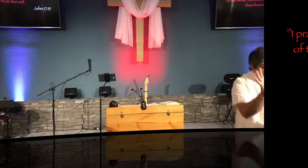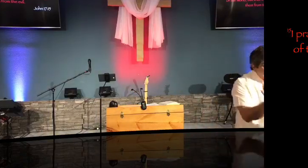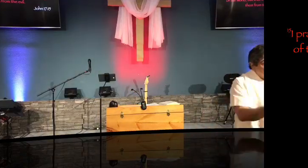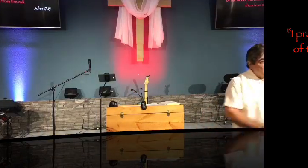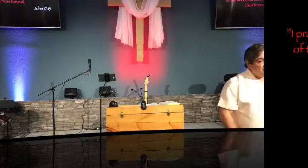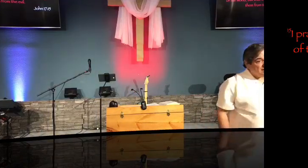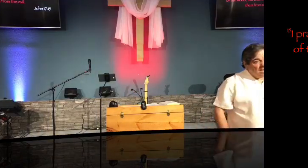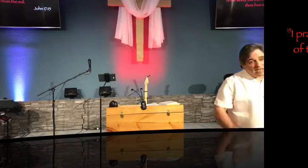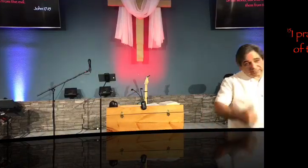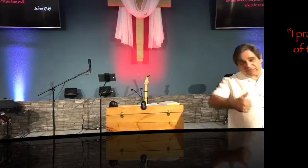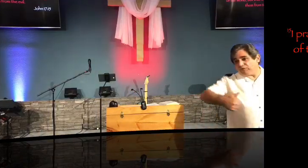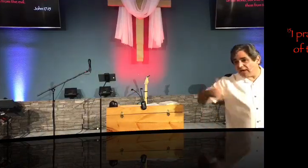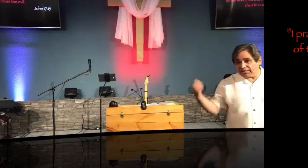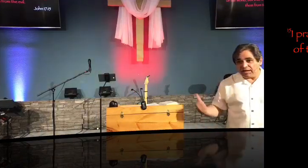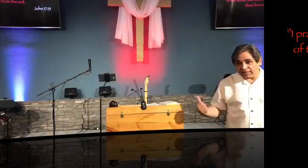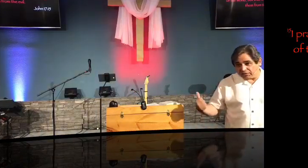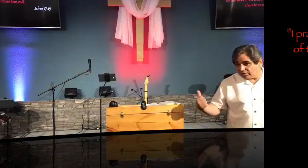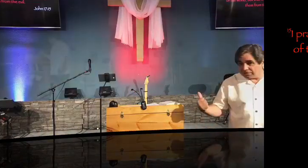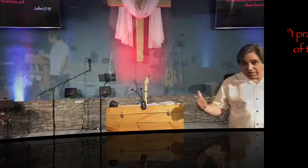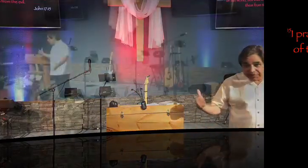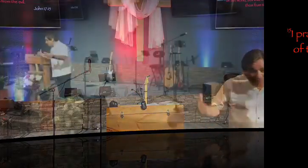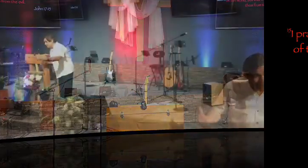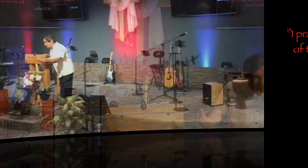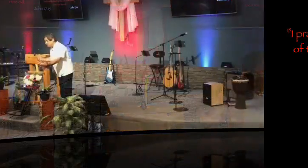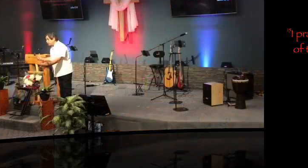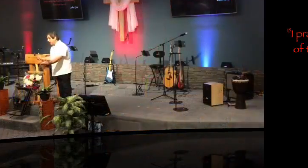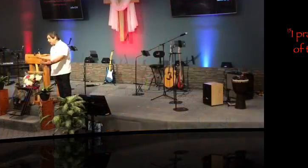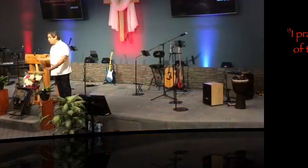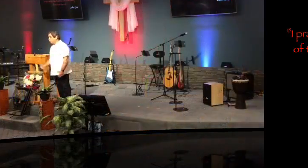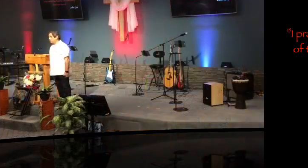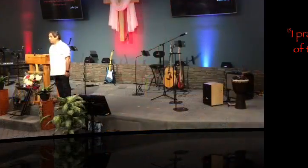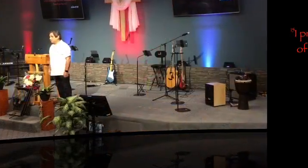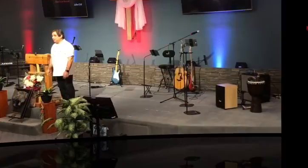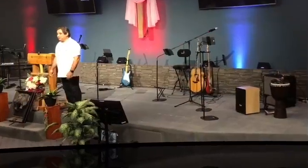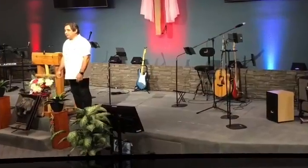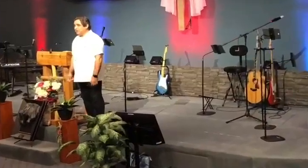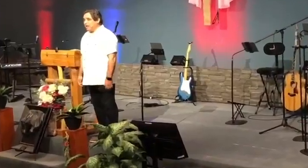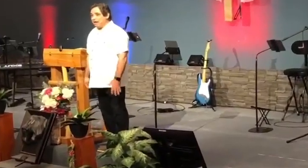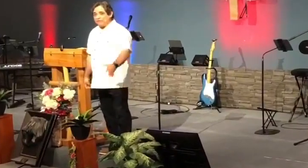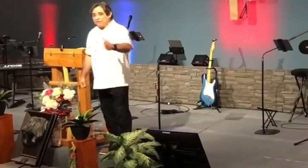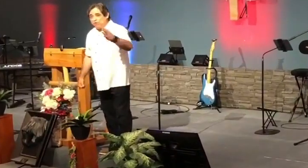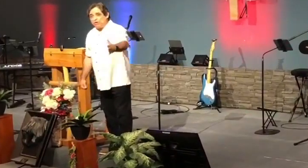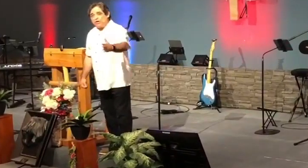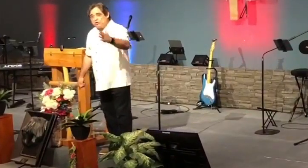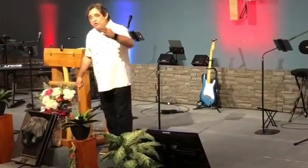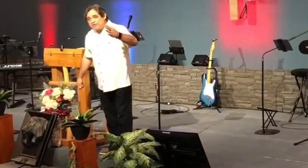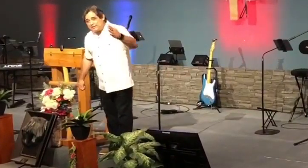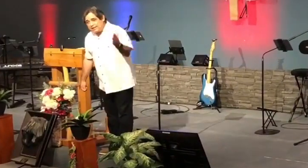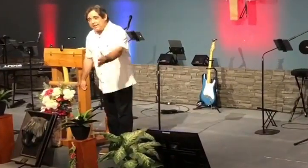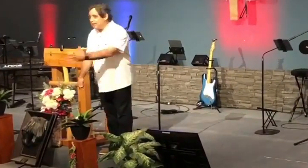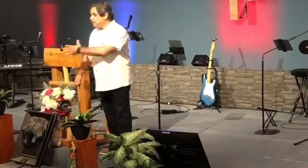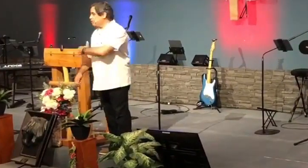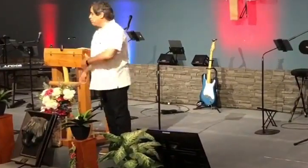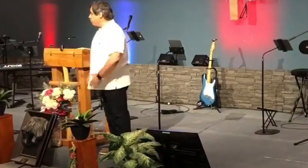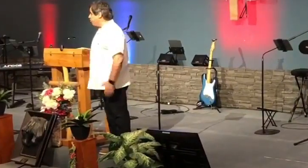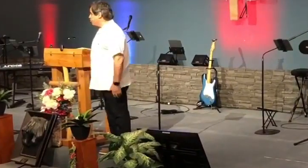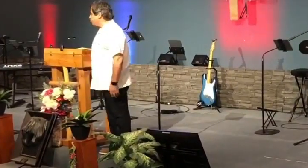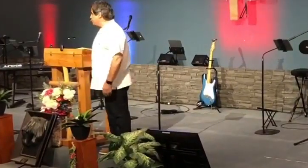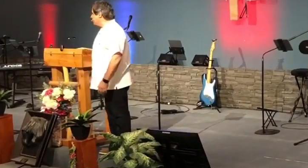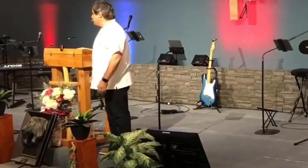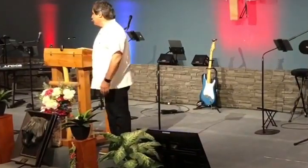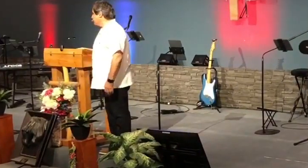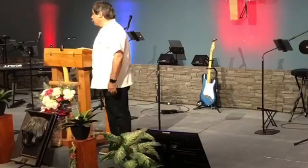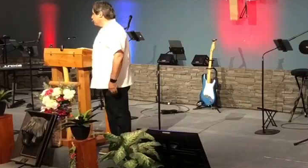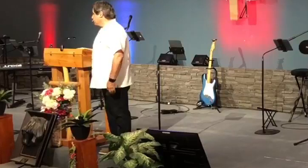Why is it called Exodus? Because he finally got his people out of the world after 400 stinking years of